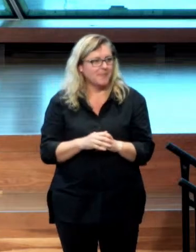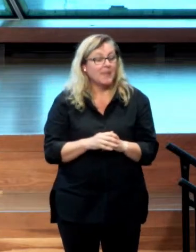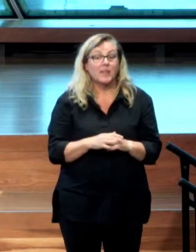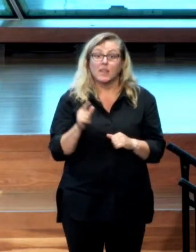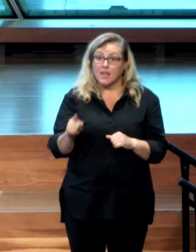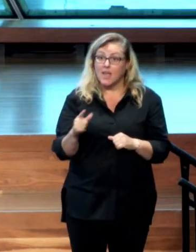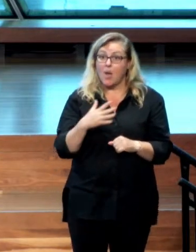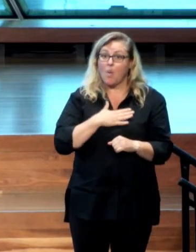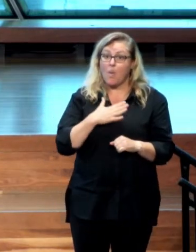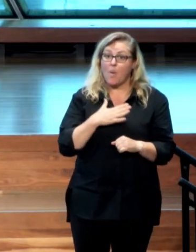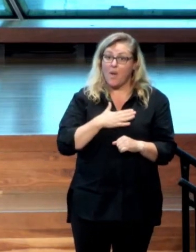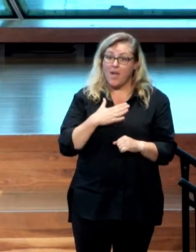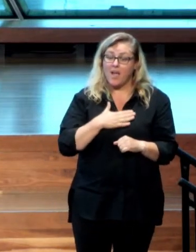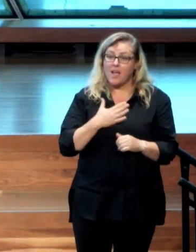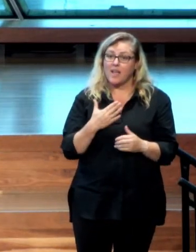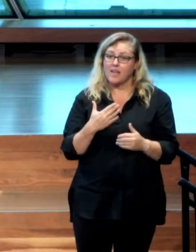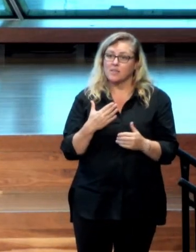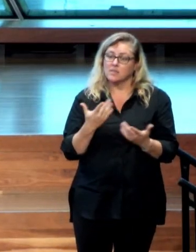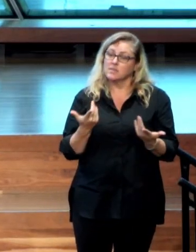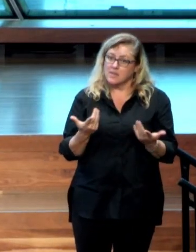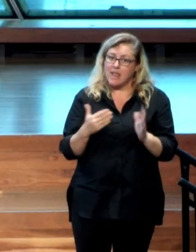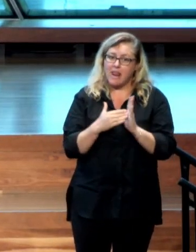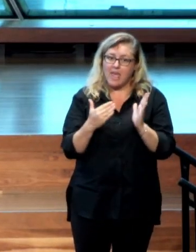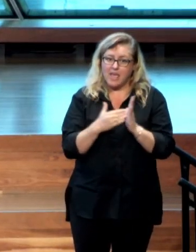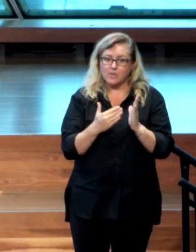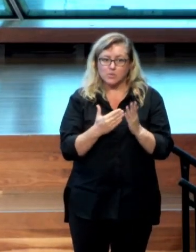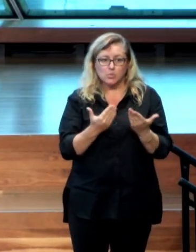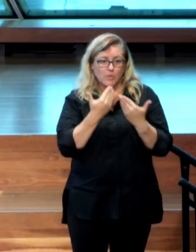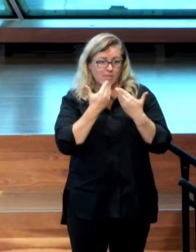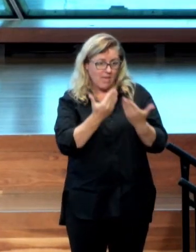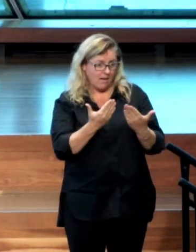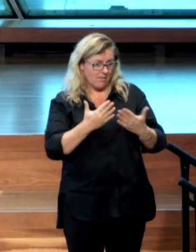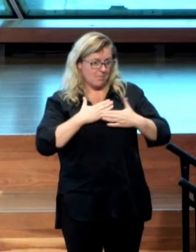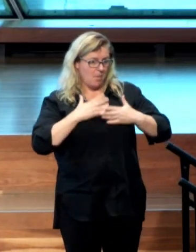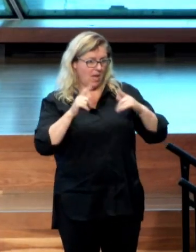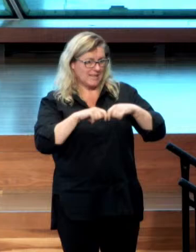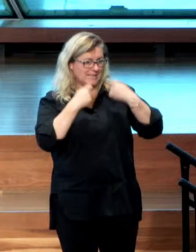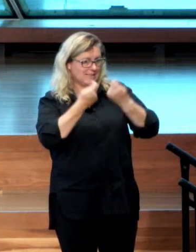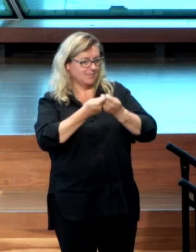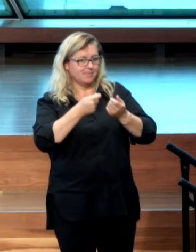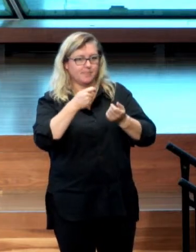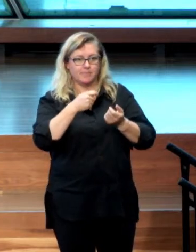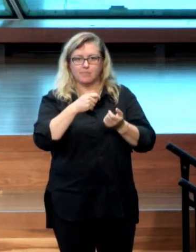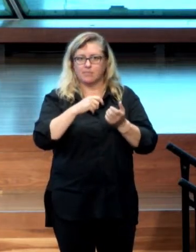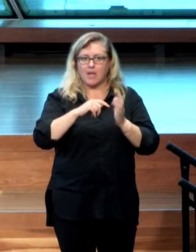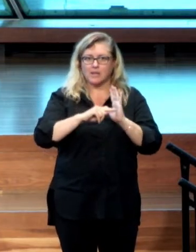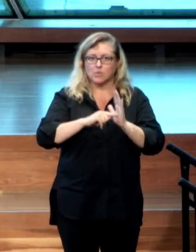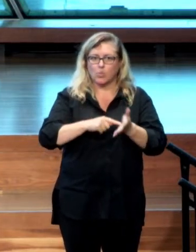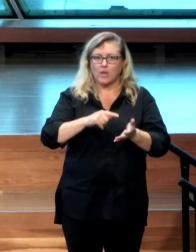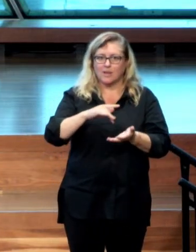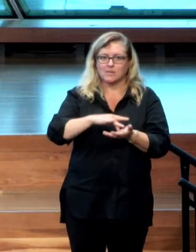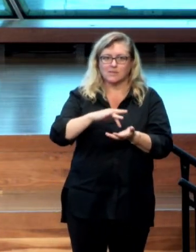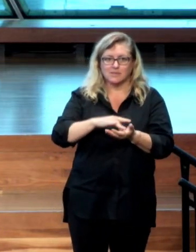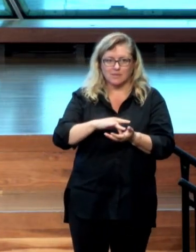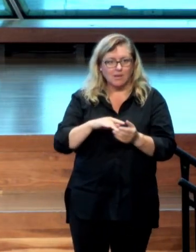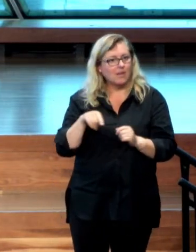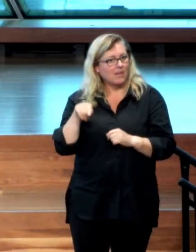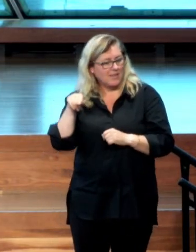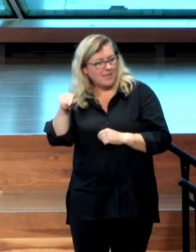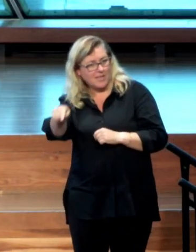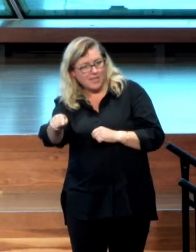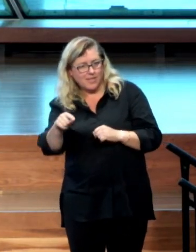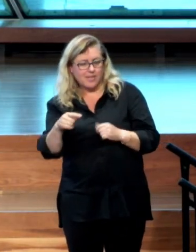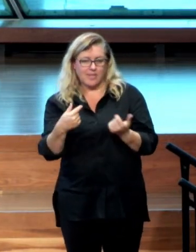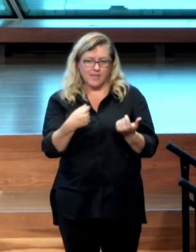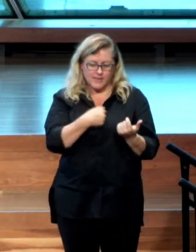I'd like to take a moment to thank my incredible team at the Wheeler Centre for their incredible devotion to the value of books